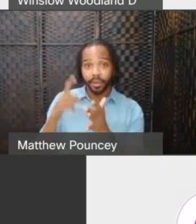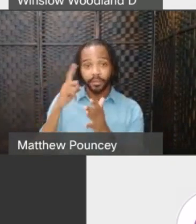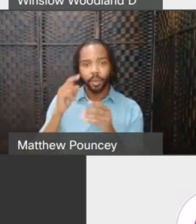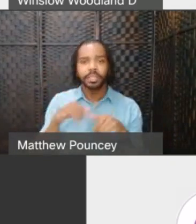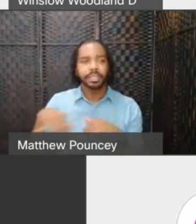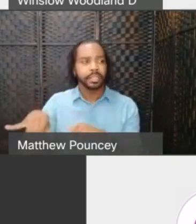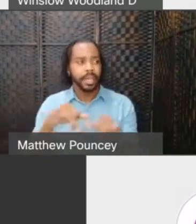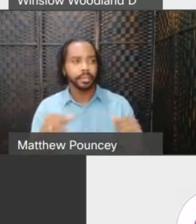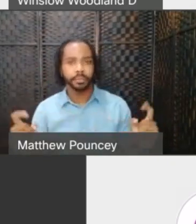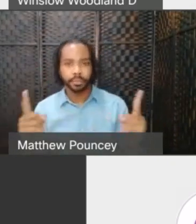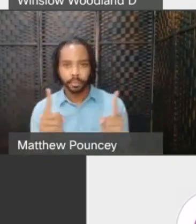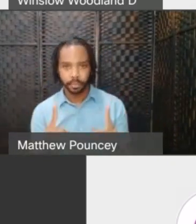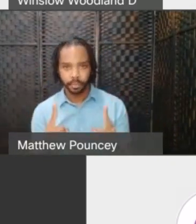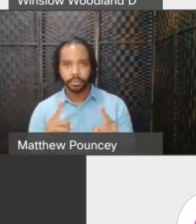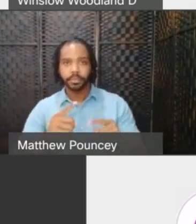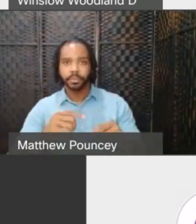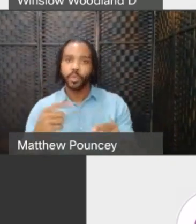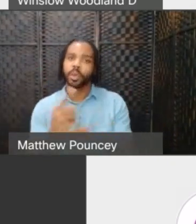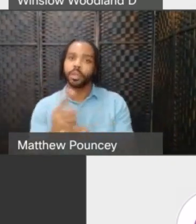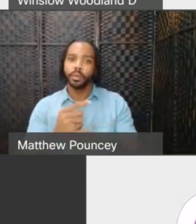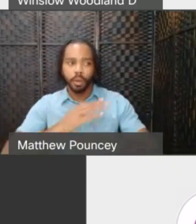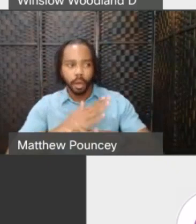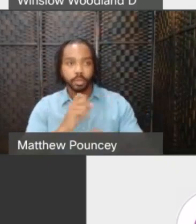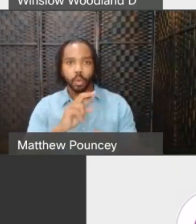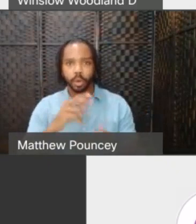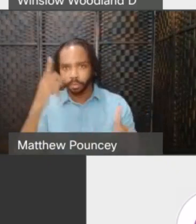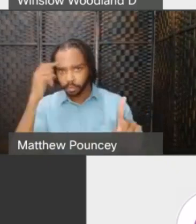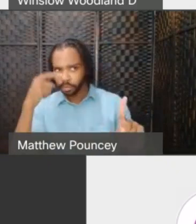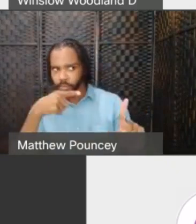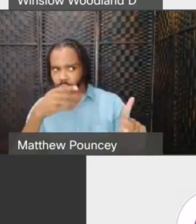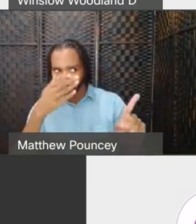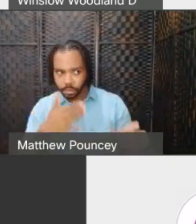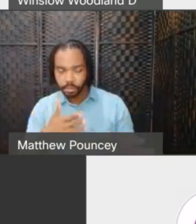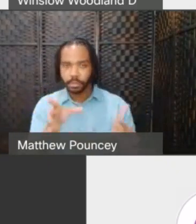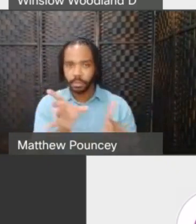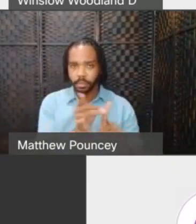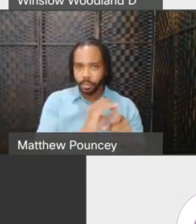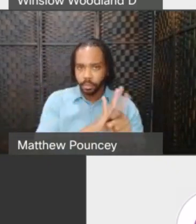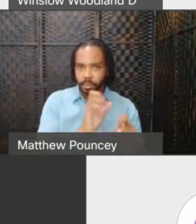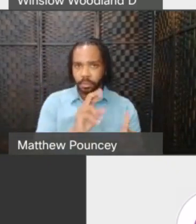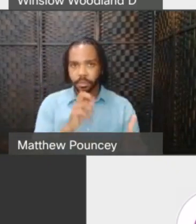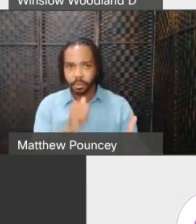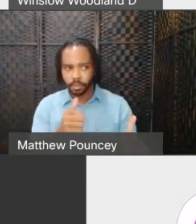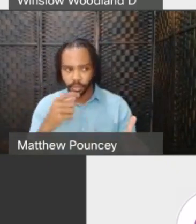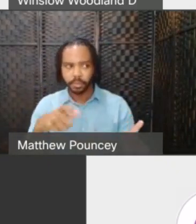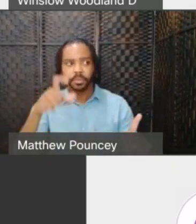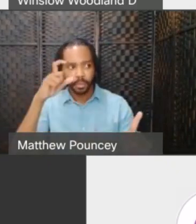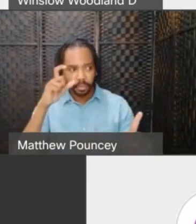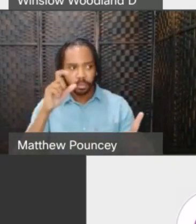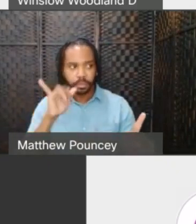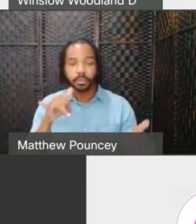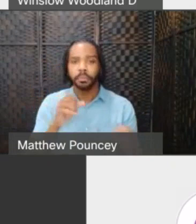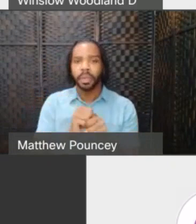precautions, and also when caring for someone with suspected or confirmed COVID-19 infection. So please take a time to review